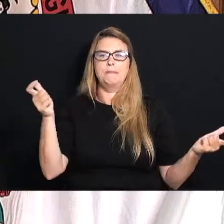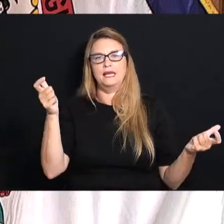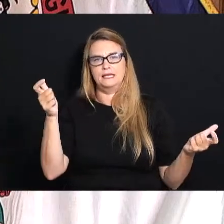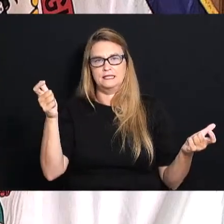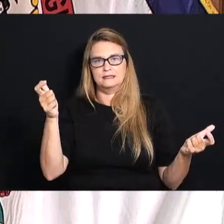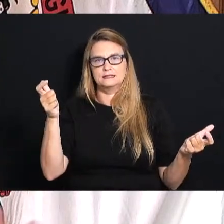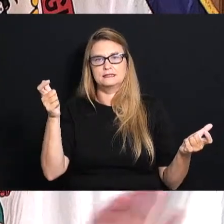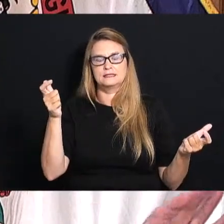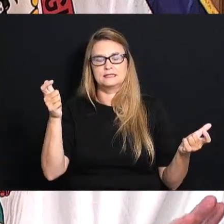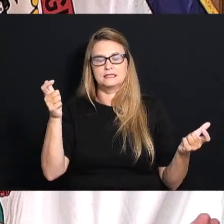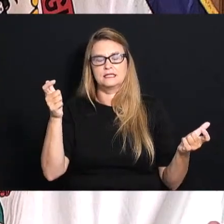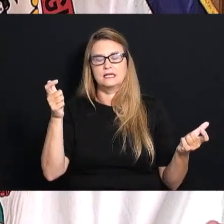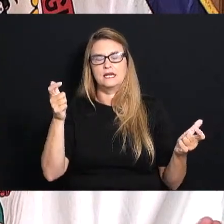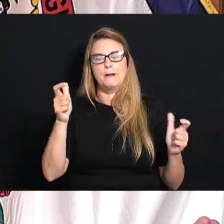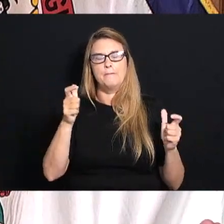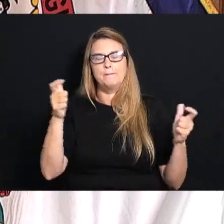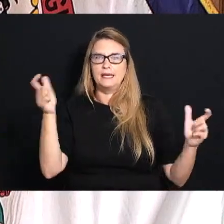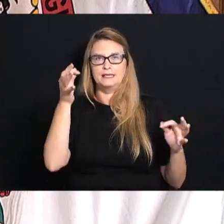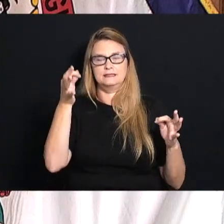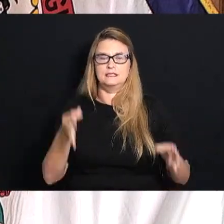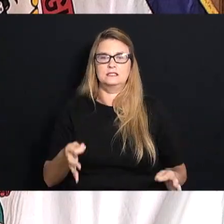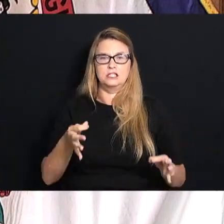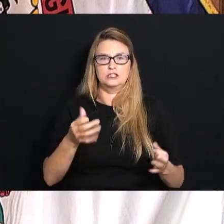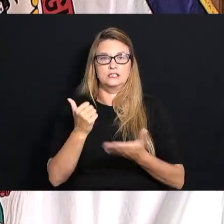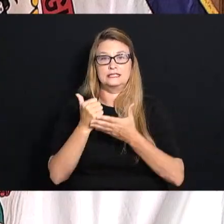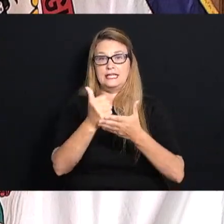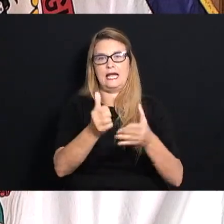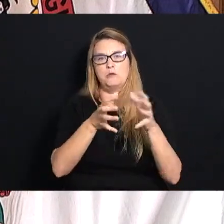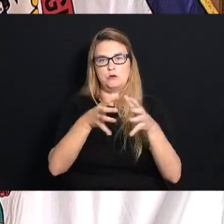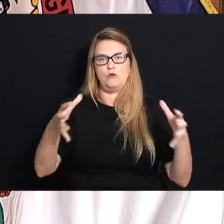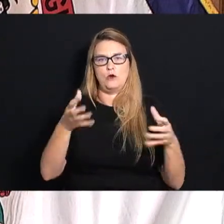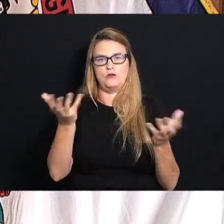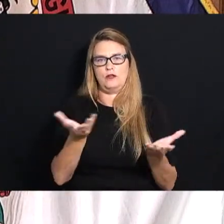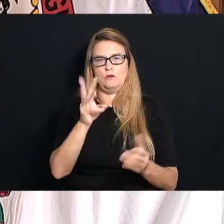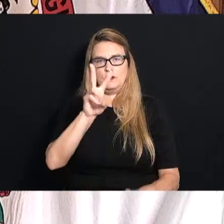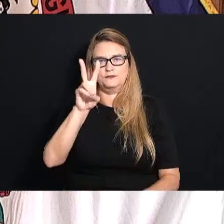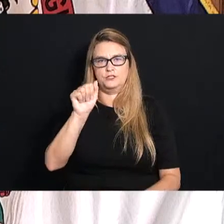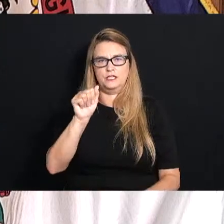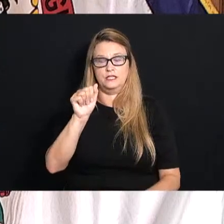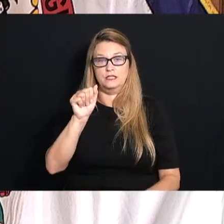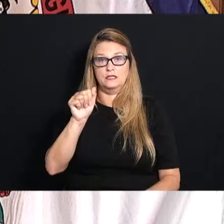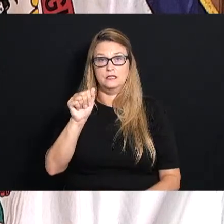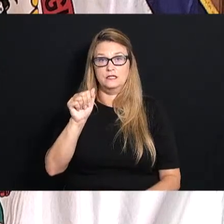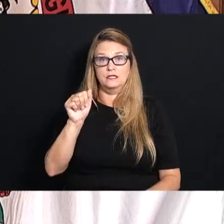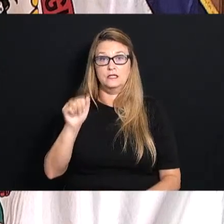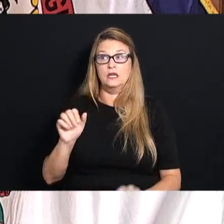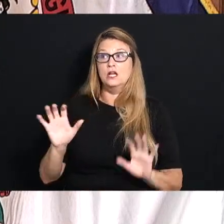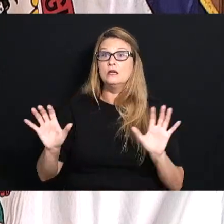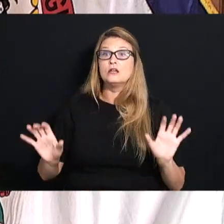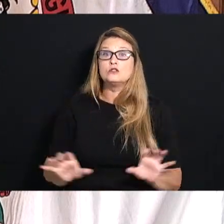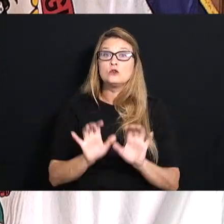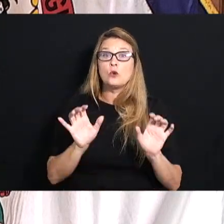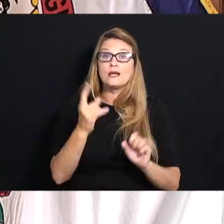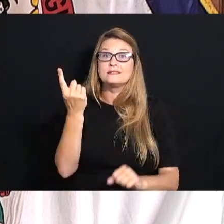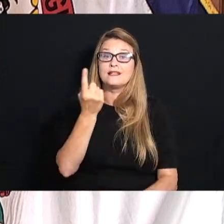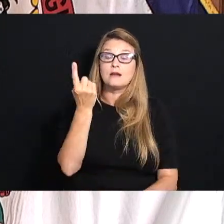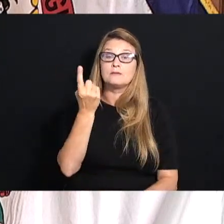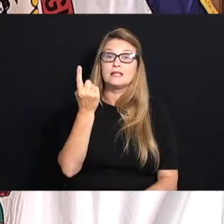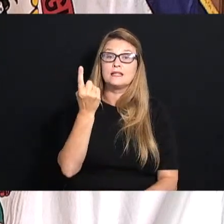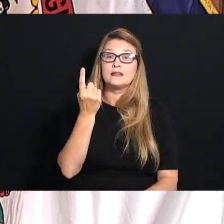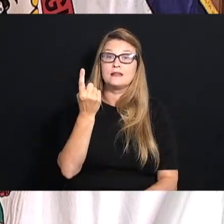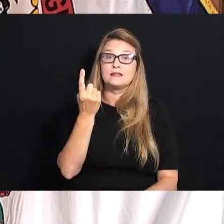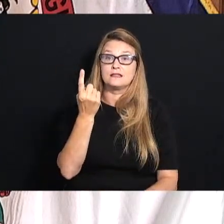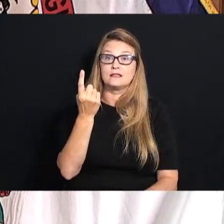driver. No way. No way on earth anybody can argue that. From the standpoint of doing something that